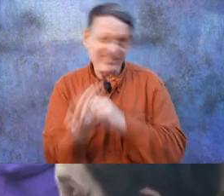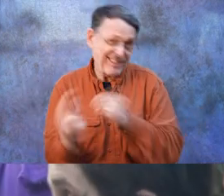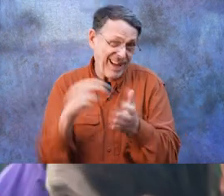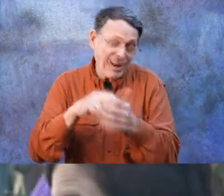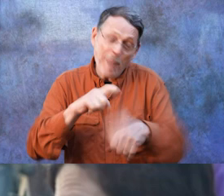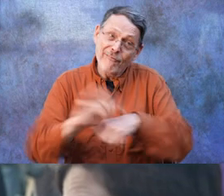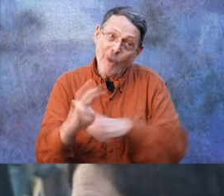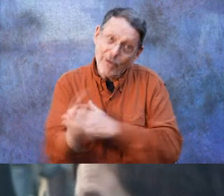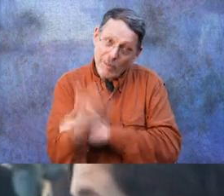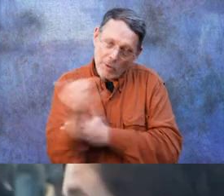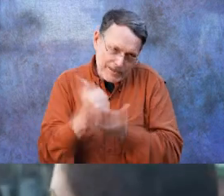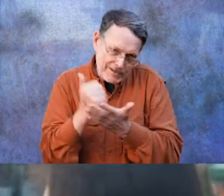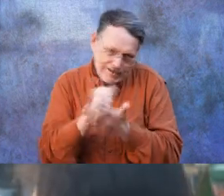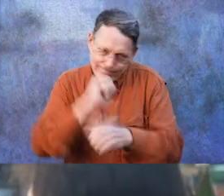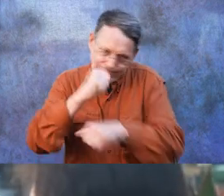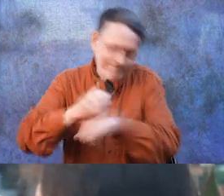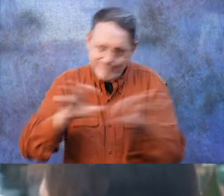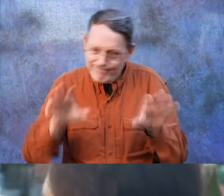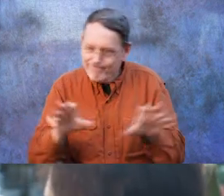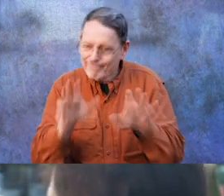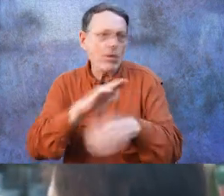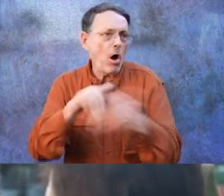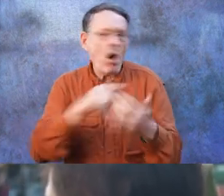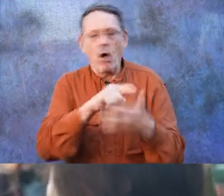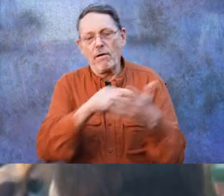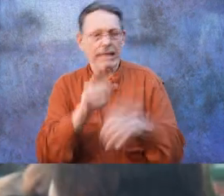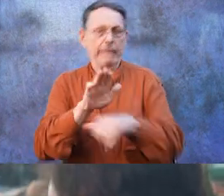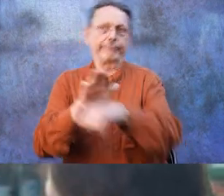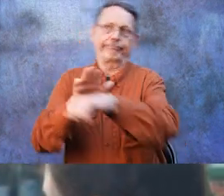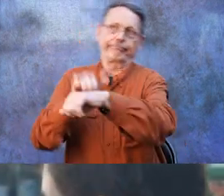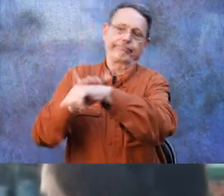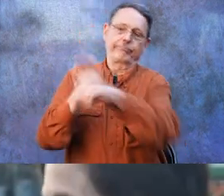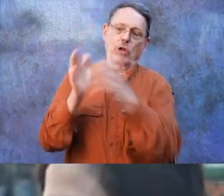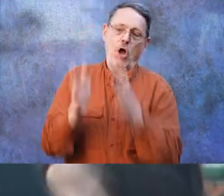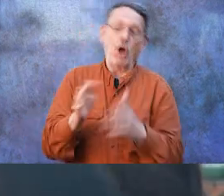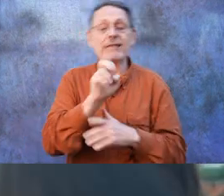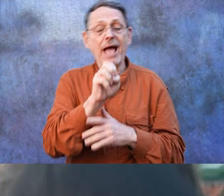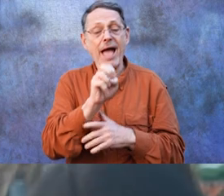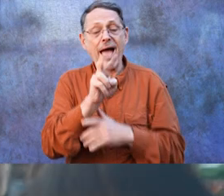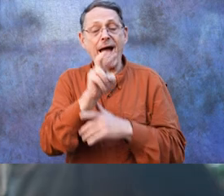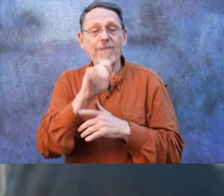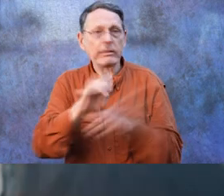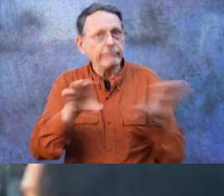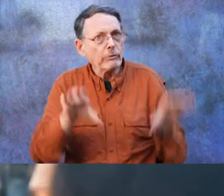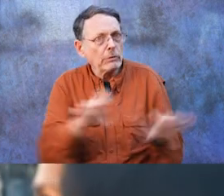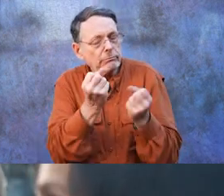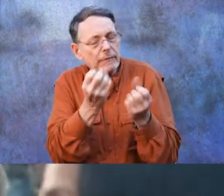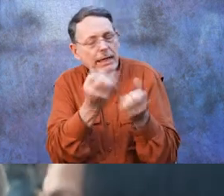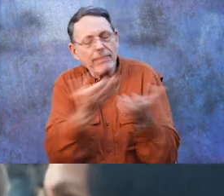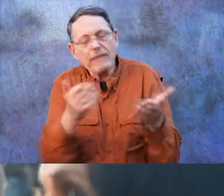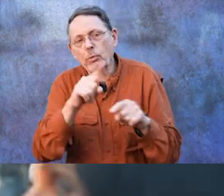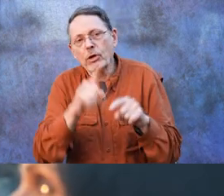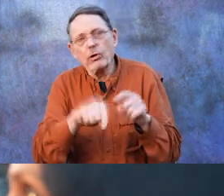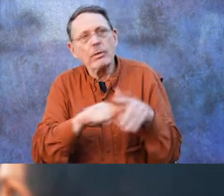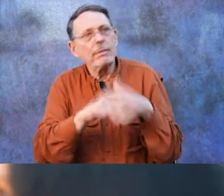like 4 in the morning to get here to do this. All of the invokers. Evely, who did like so